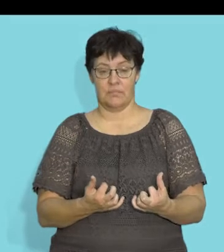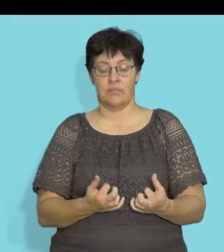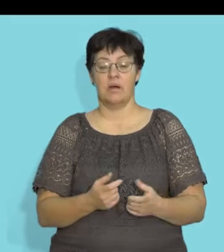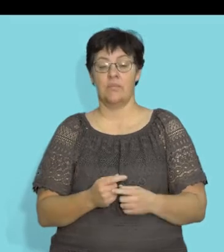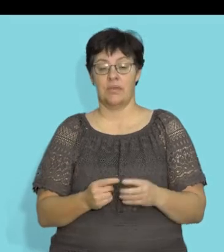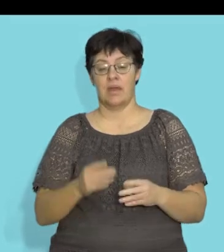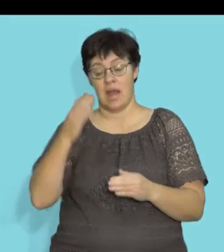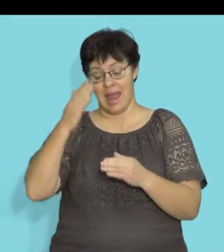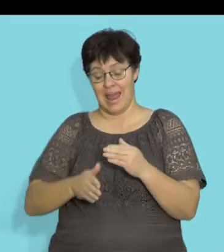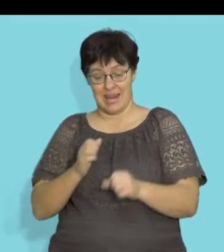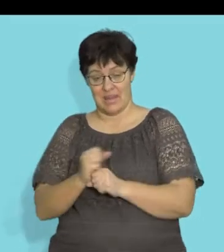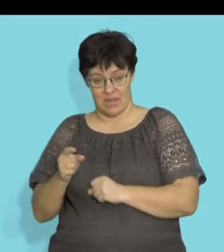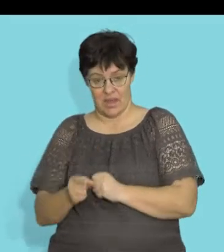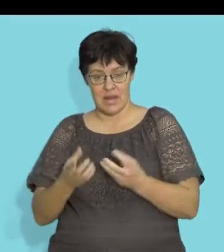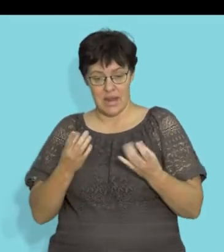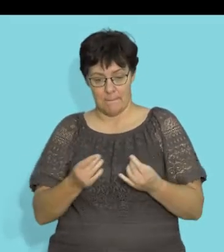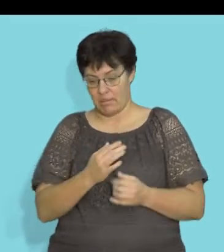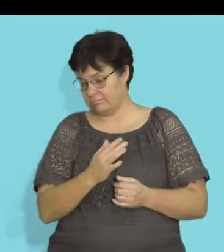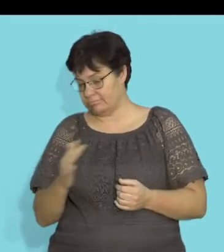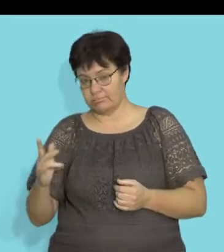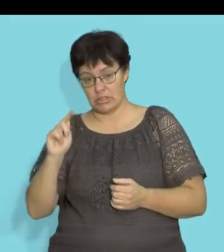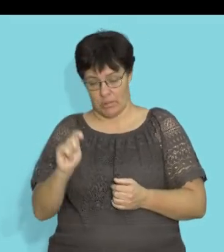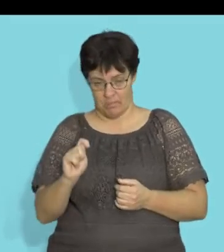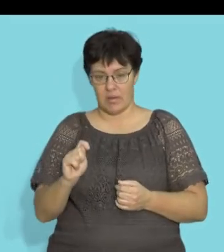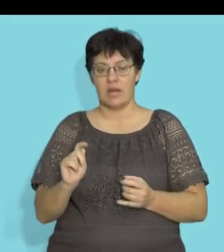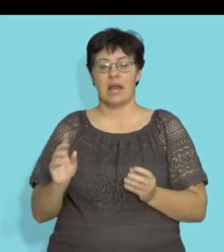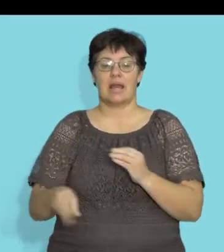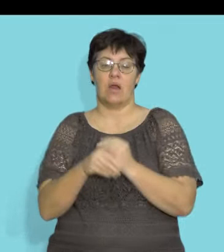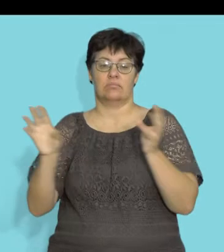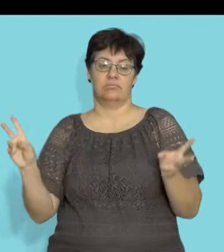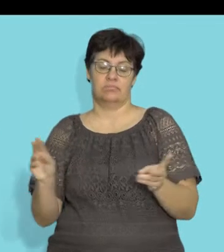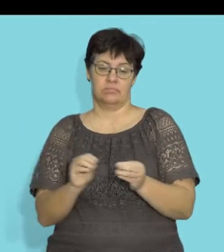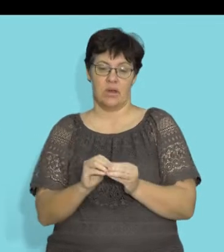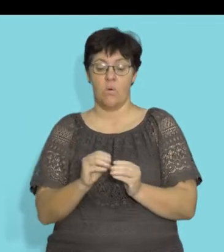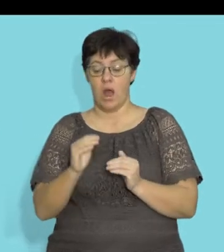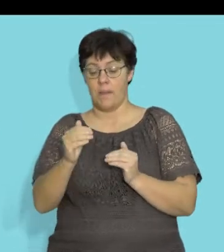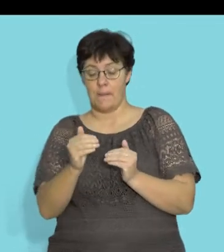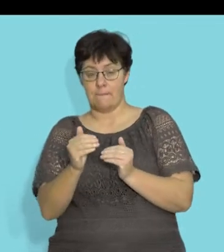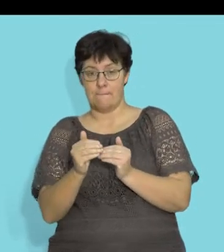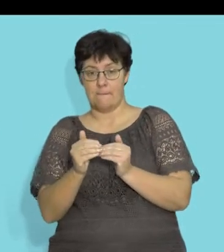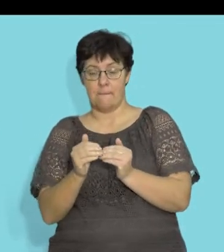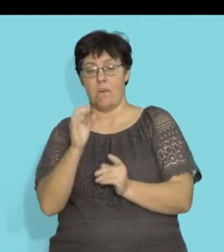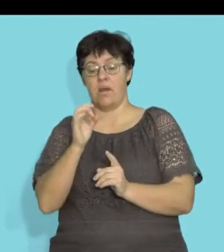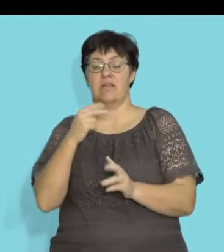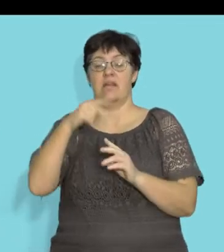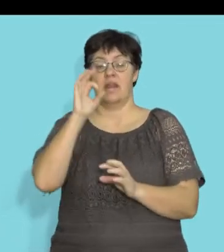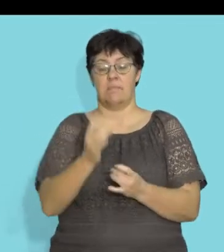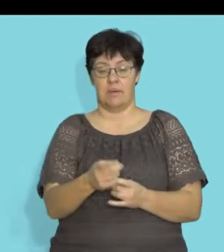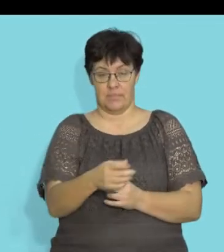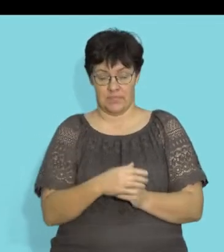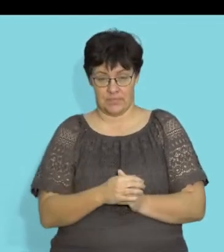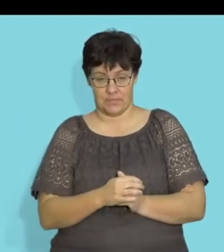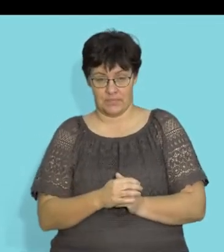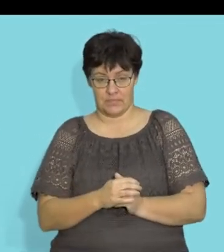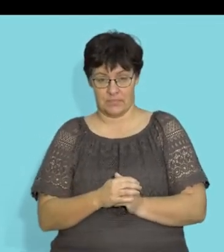an infinite number of terms, as it is moving towards one finite number. So guys,